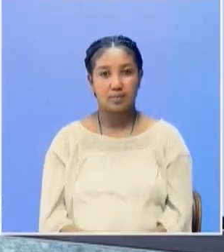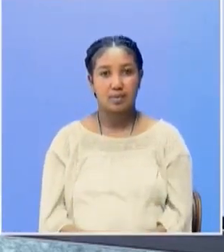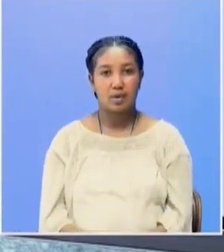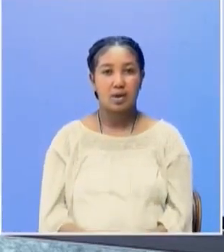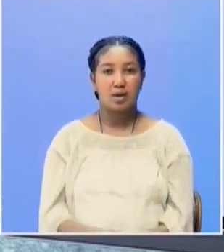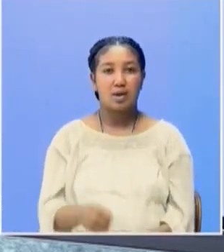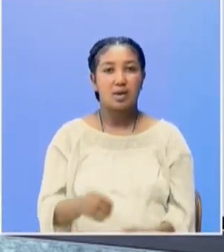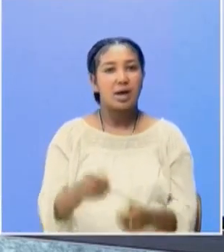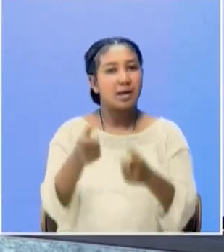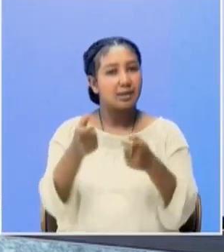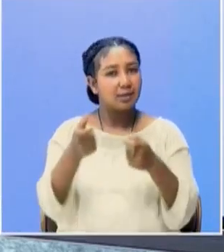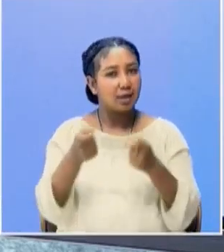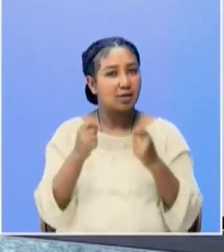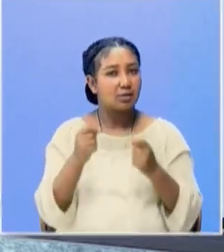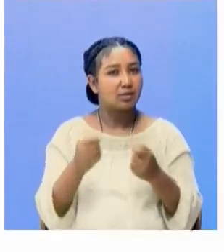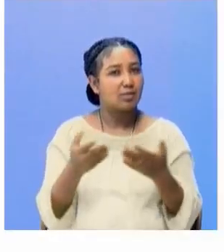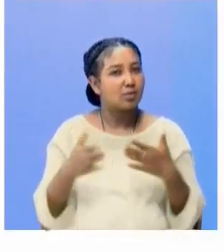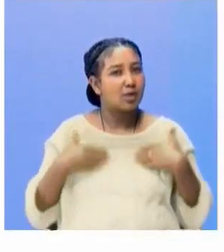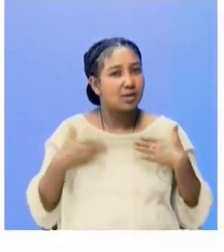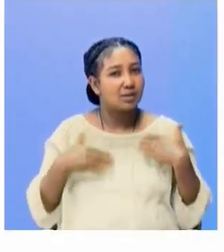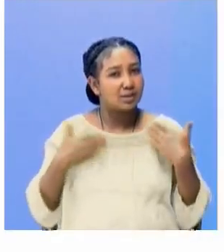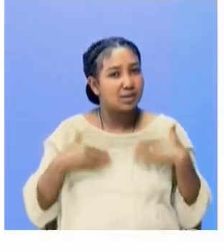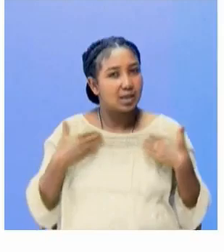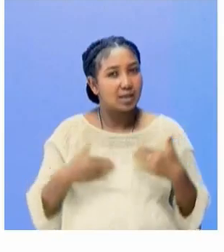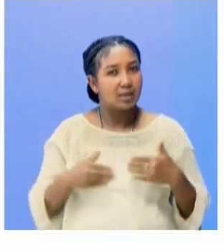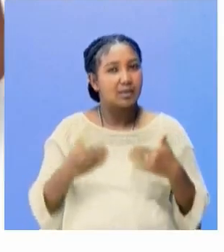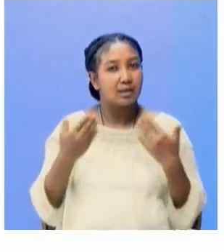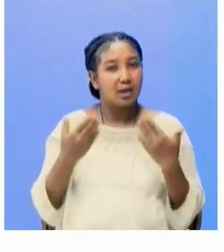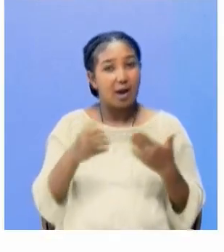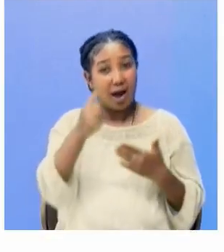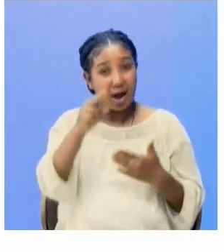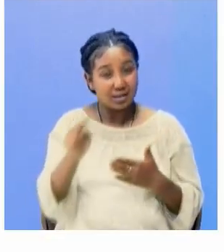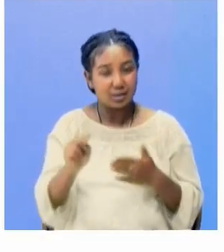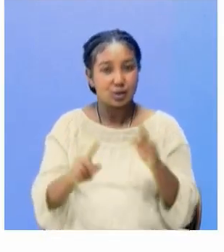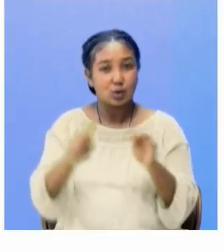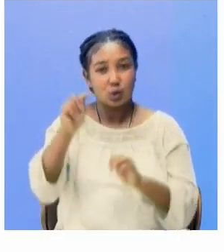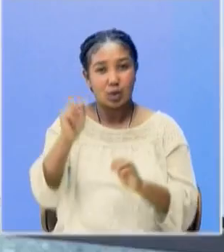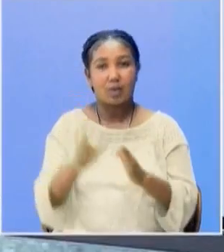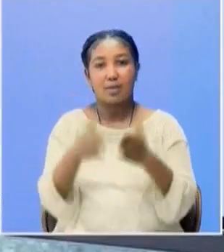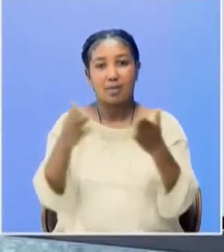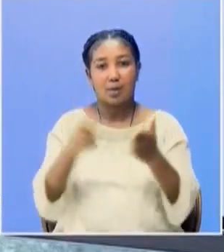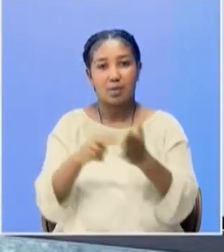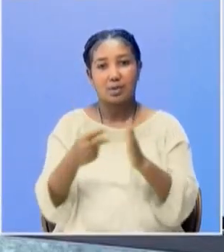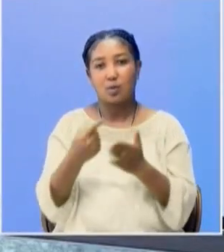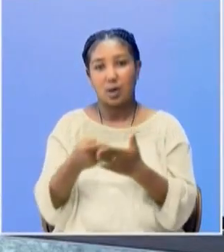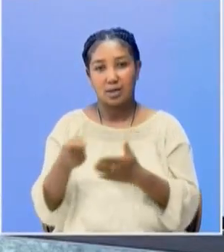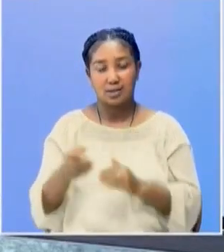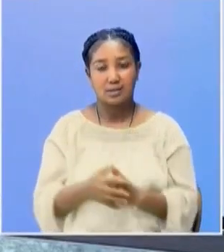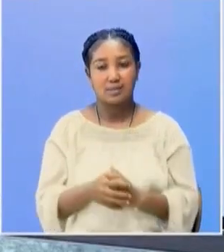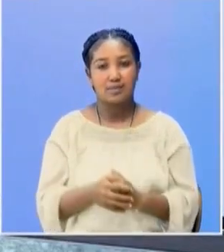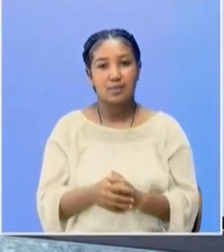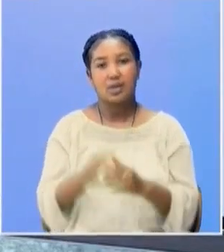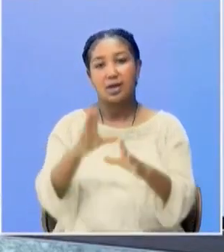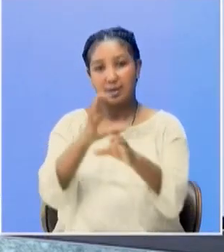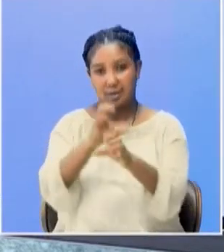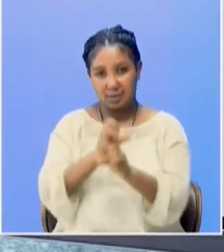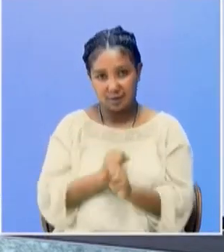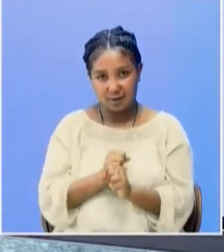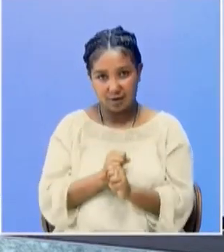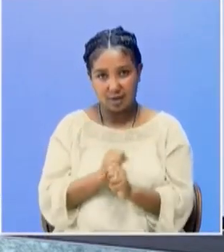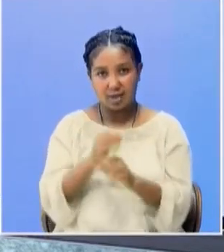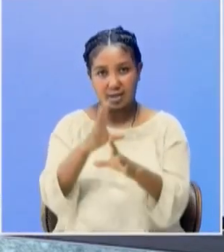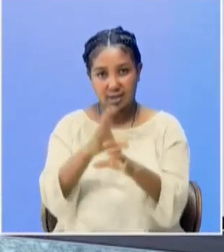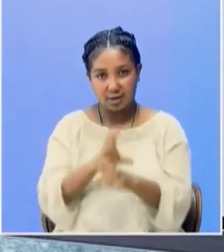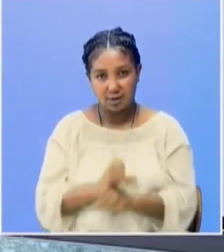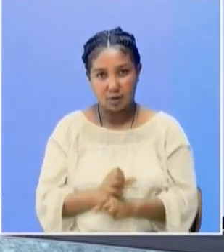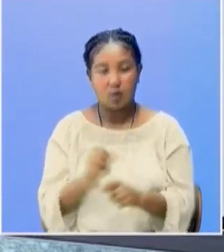An interesting story book. When we say here an interesting story book, this one is the receiver. Okay, the receiver